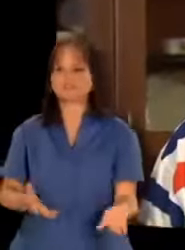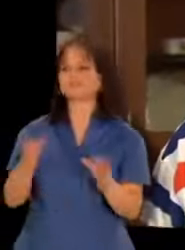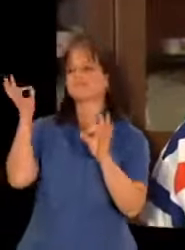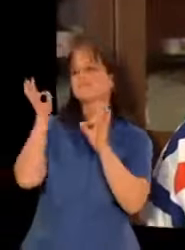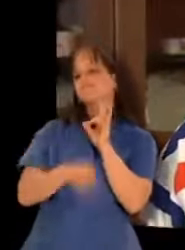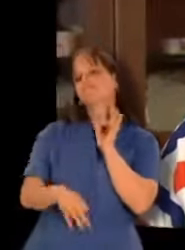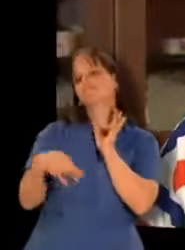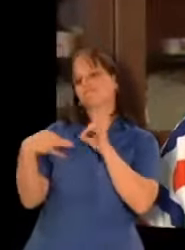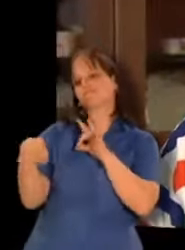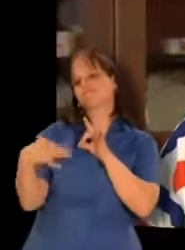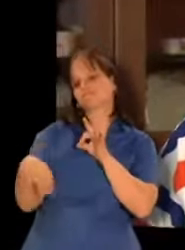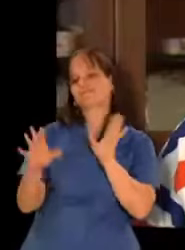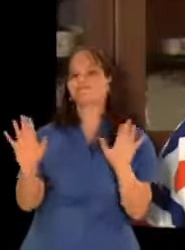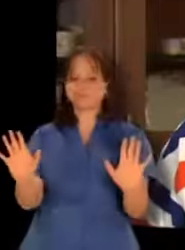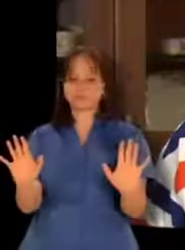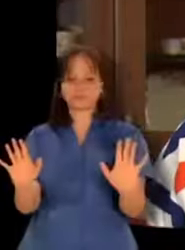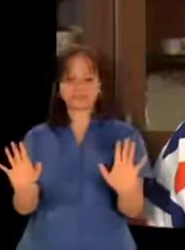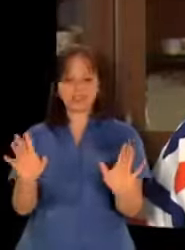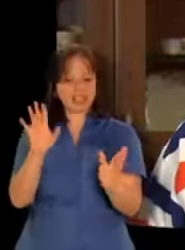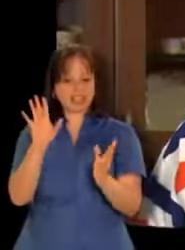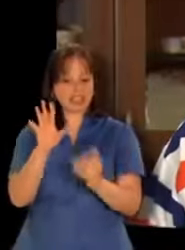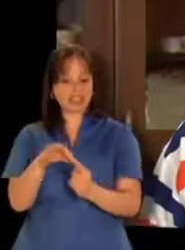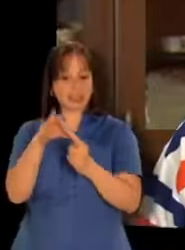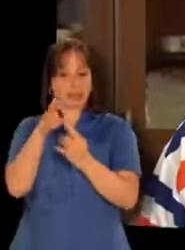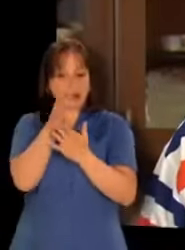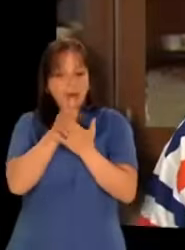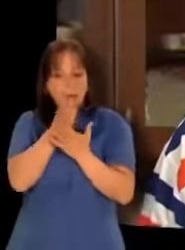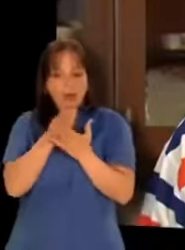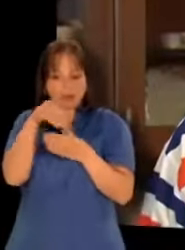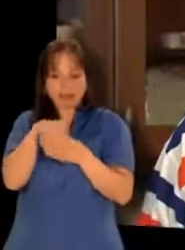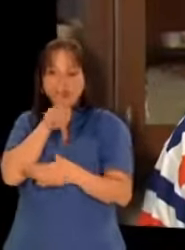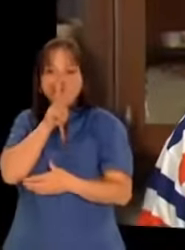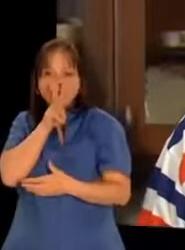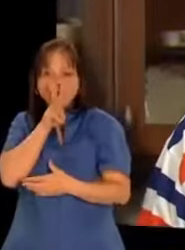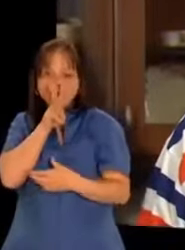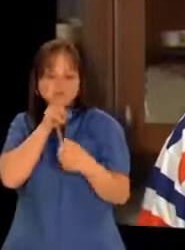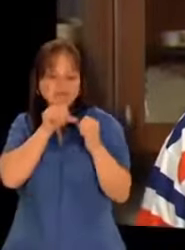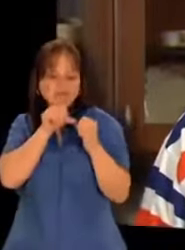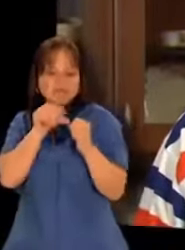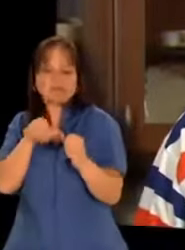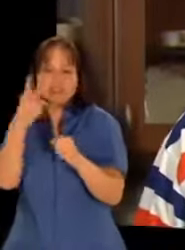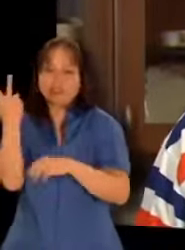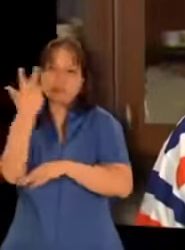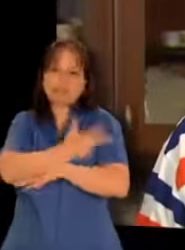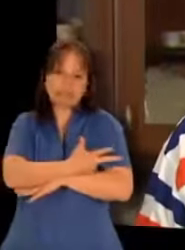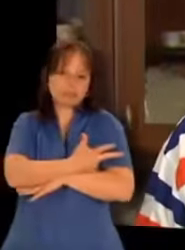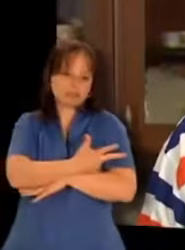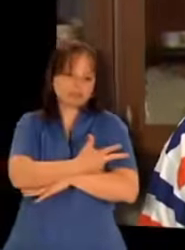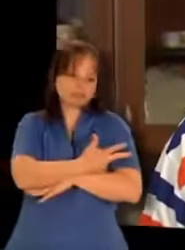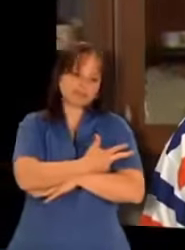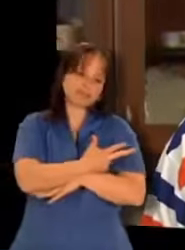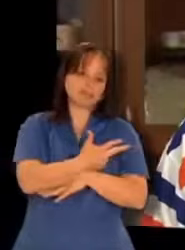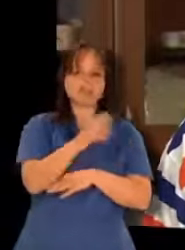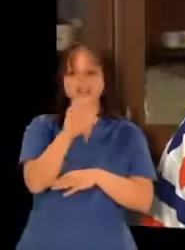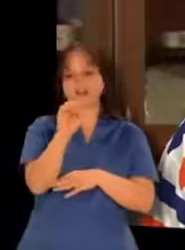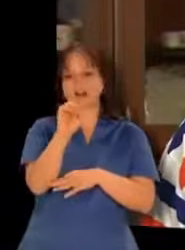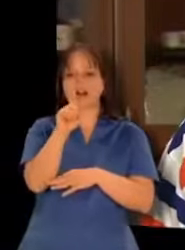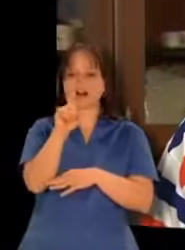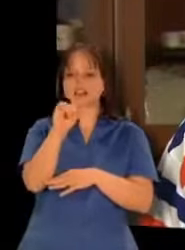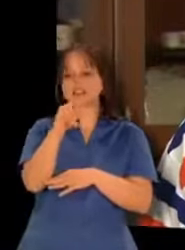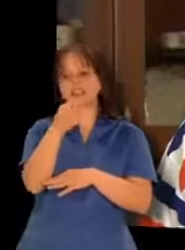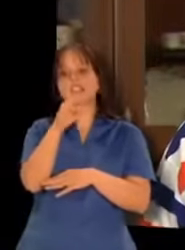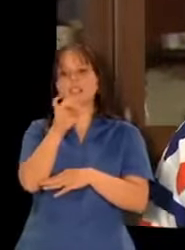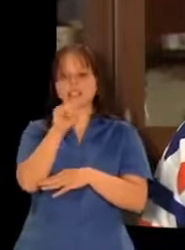simple explanation. The special properties of the water only last about 3 days. After a couple of days, the oxidation